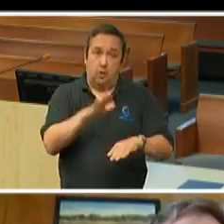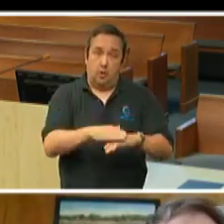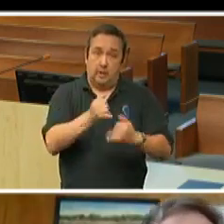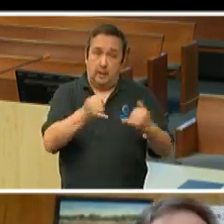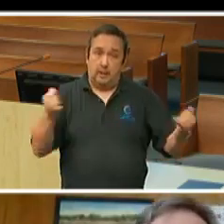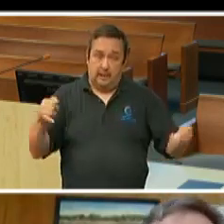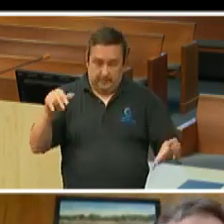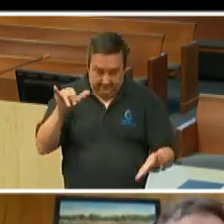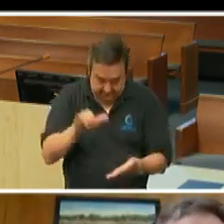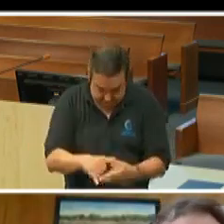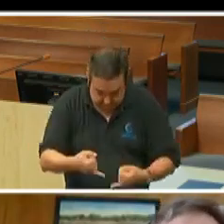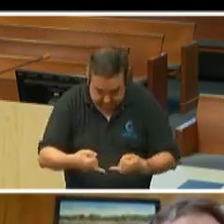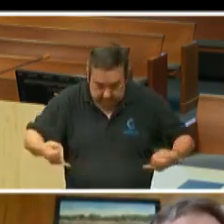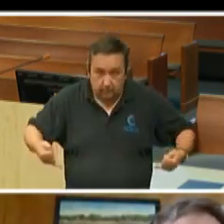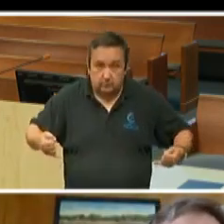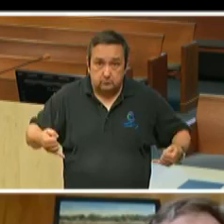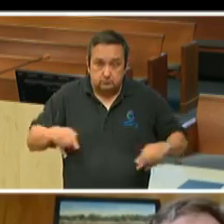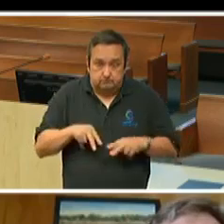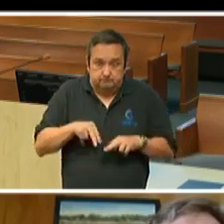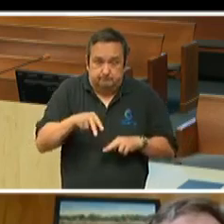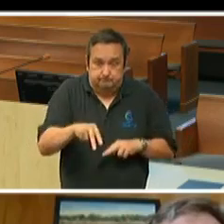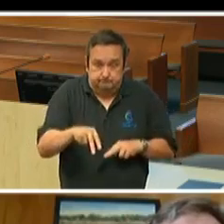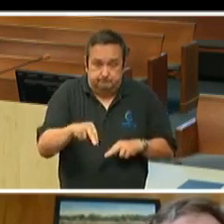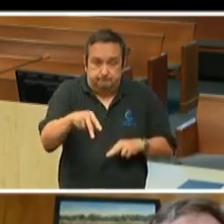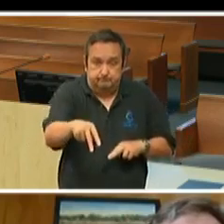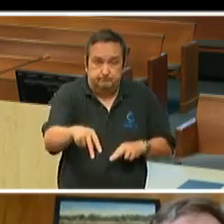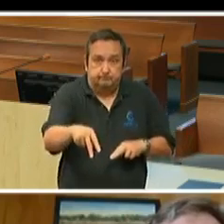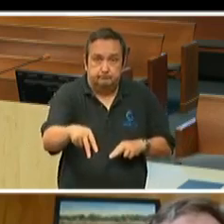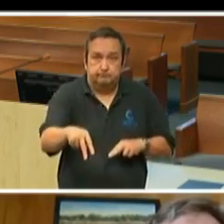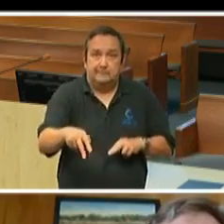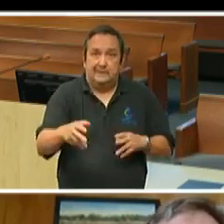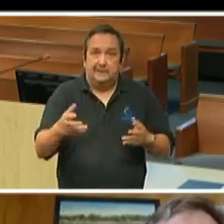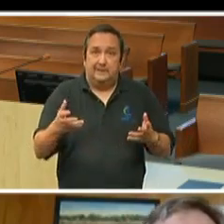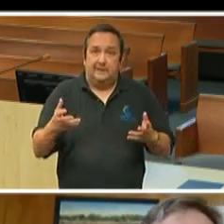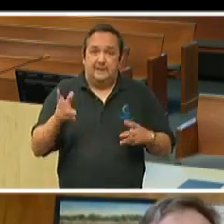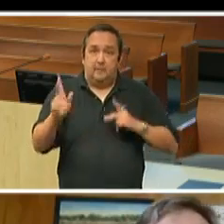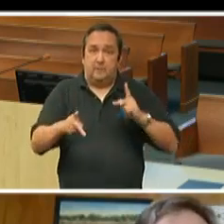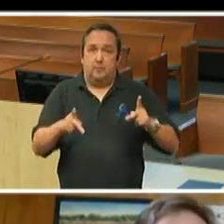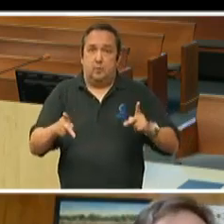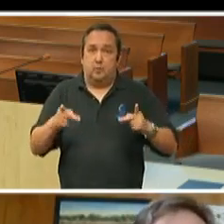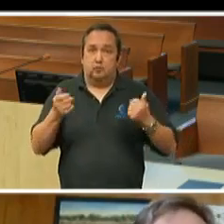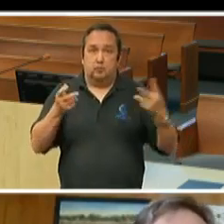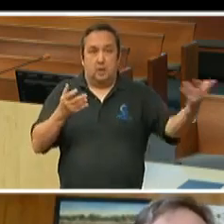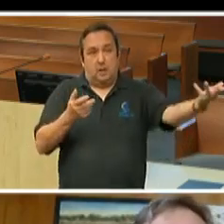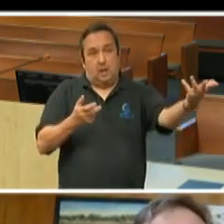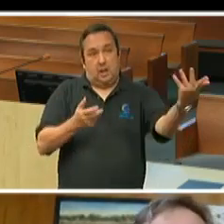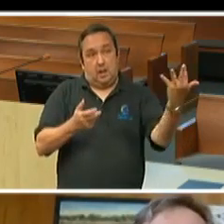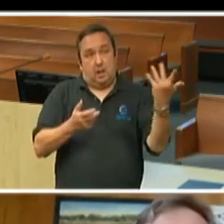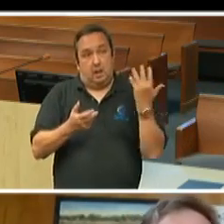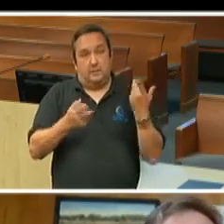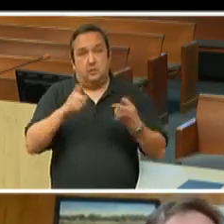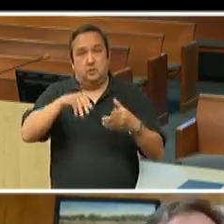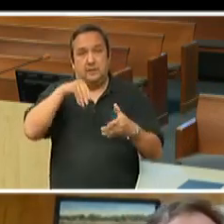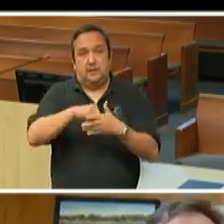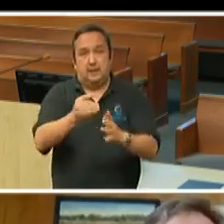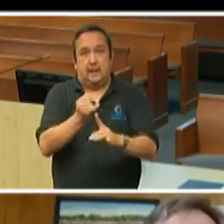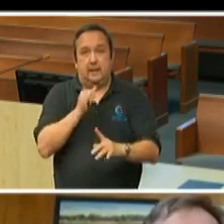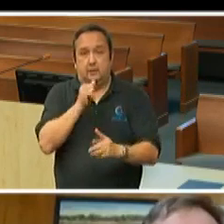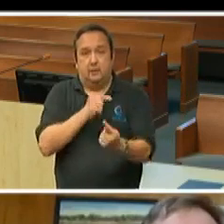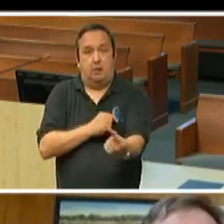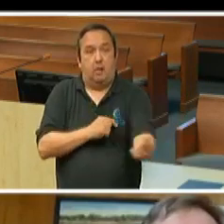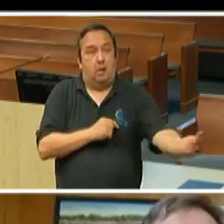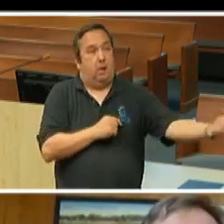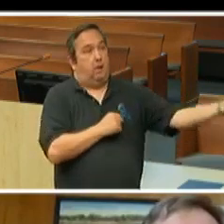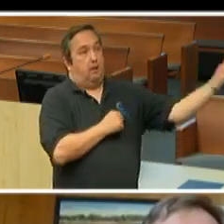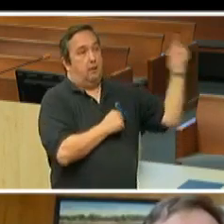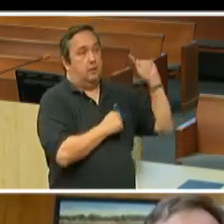less. Again, too close as far as I'm concerned, but it's people coming to get in line. They don't swing around to the other side of the store